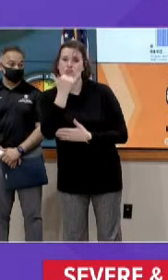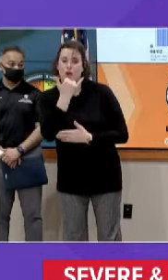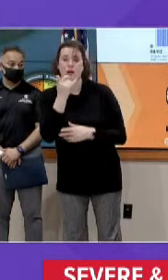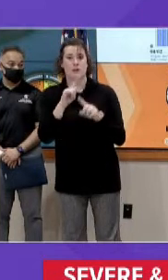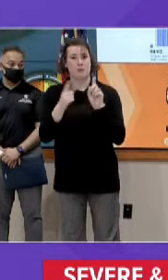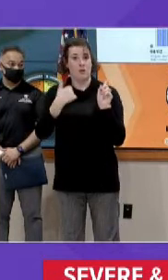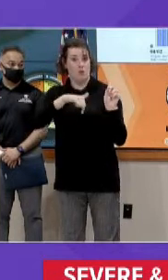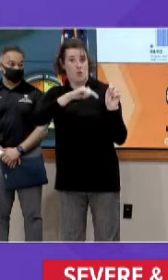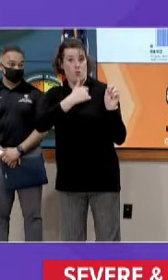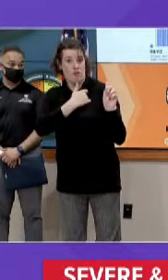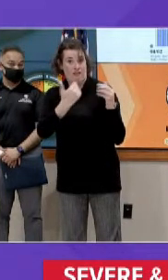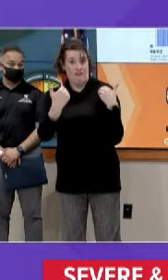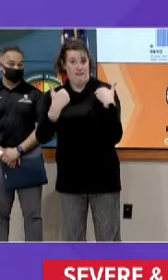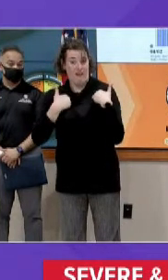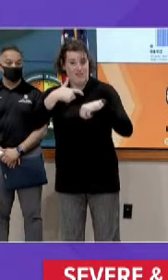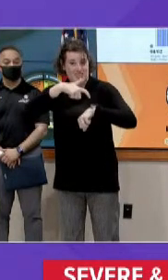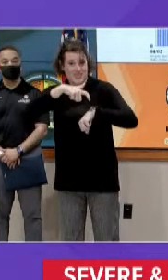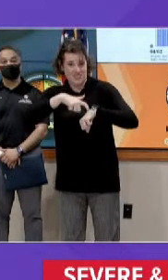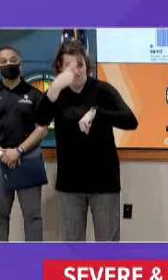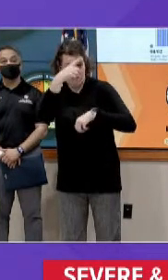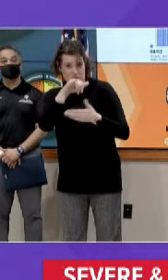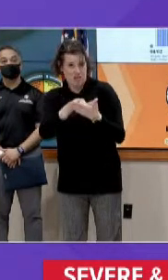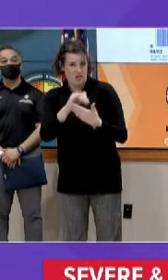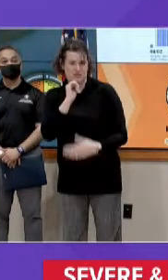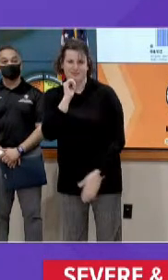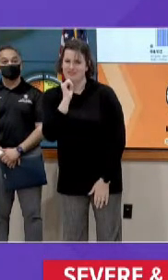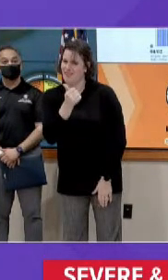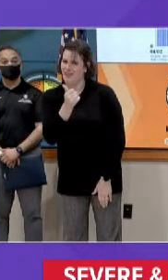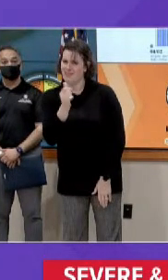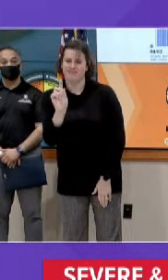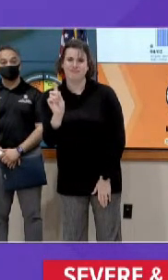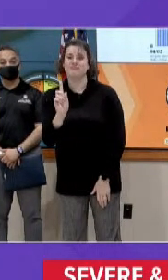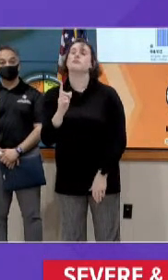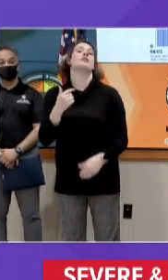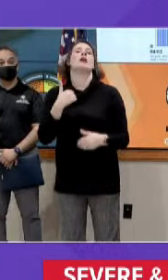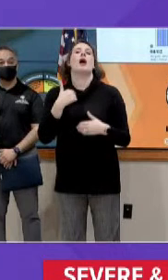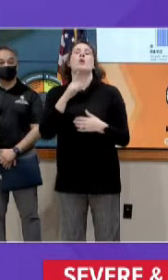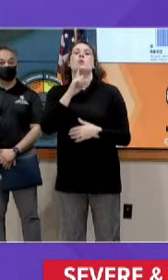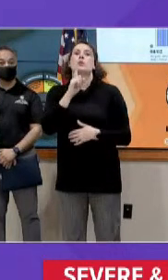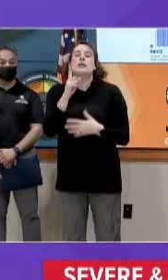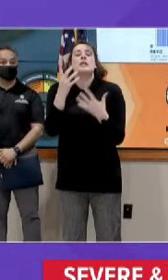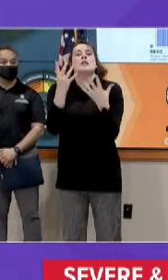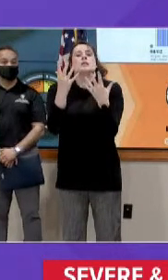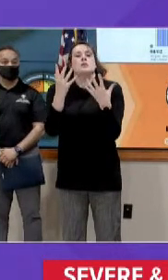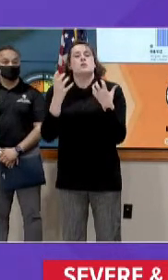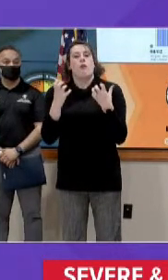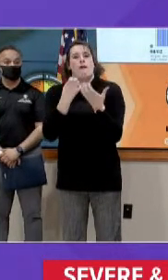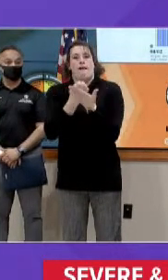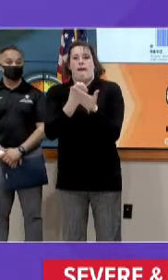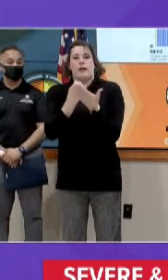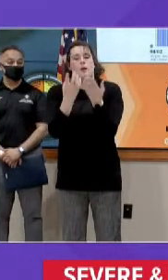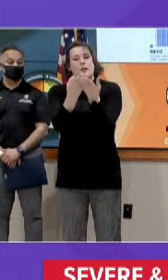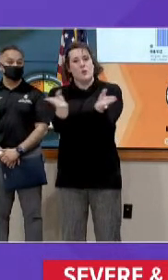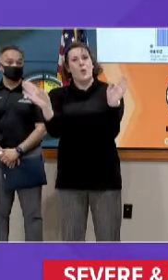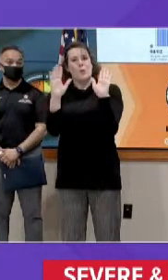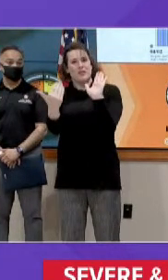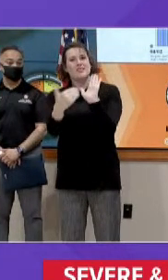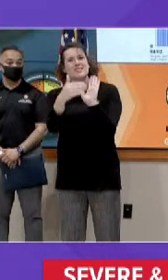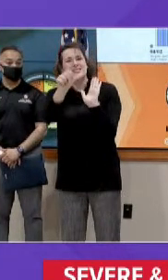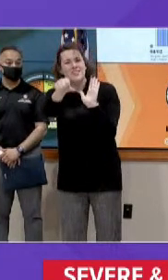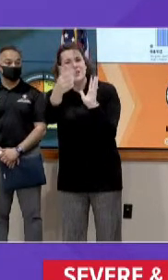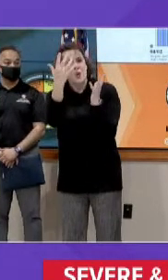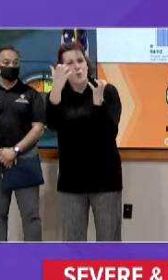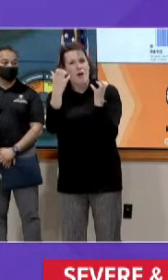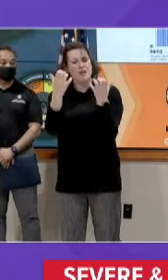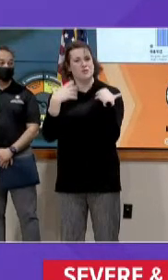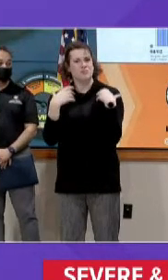we do not have the time for that. I desperately want our economy to reopen and to